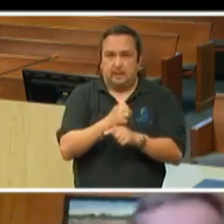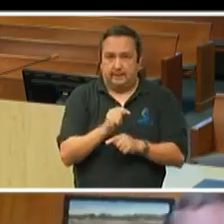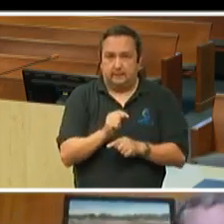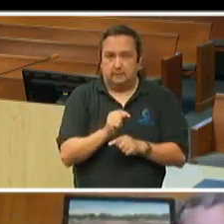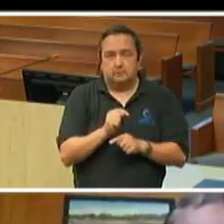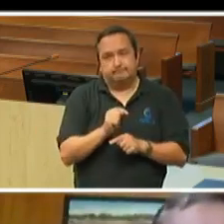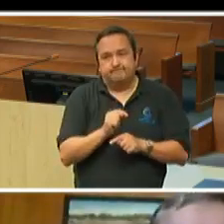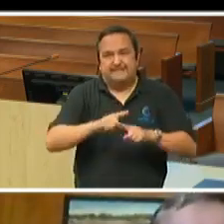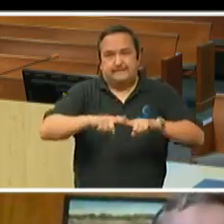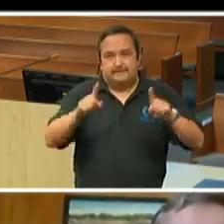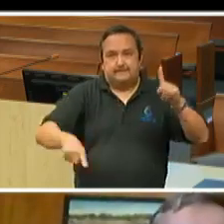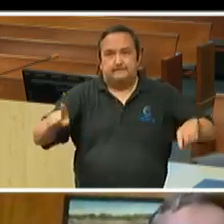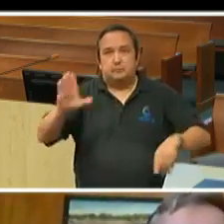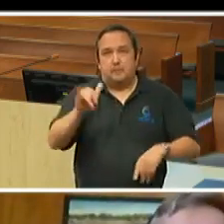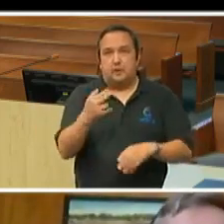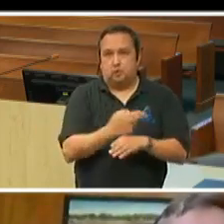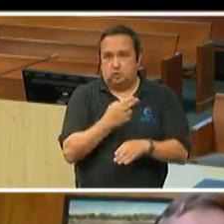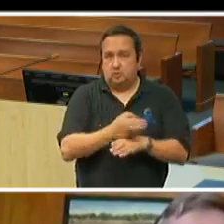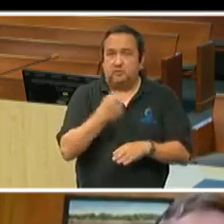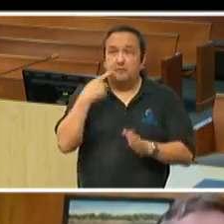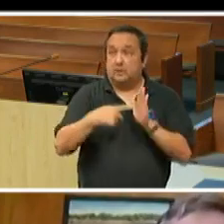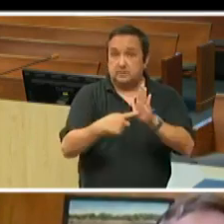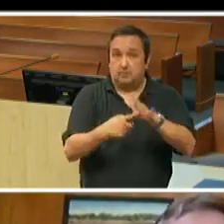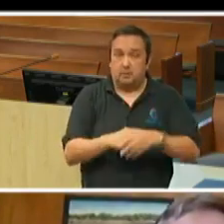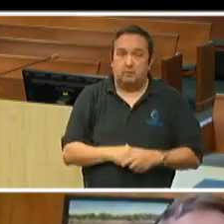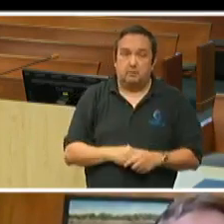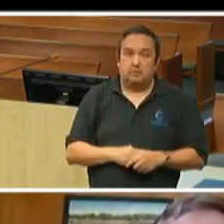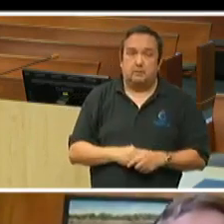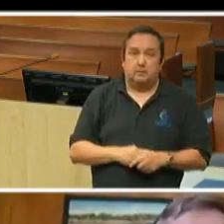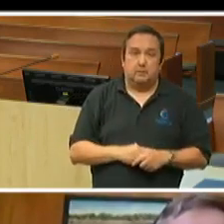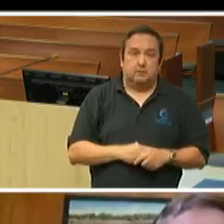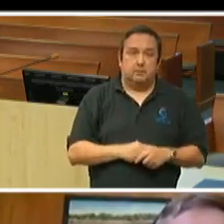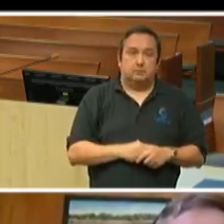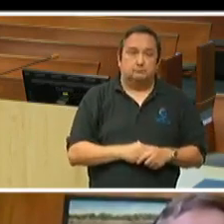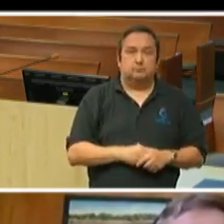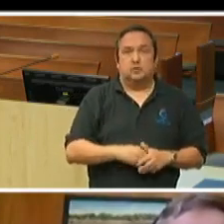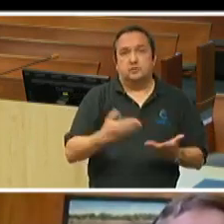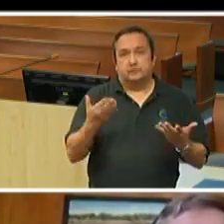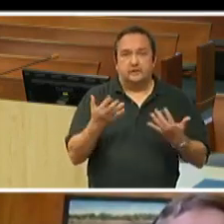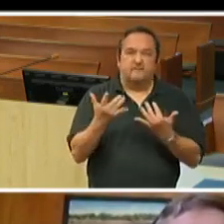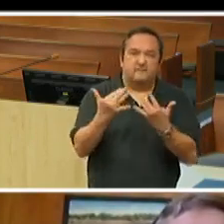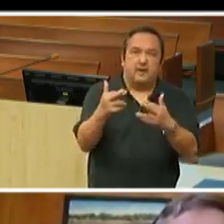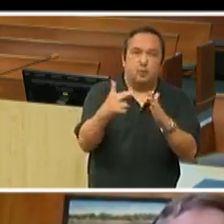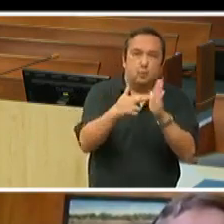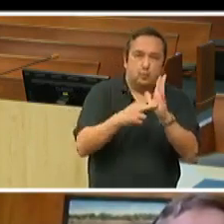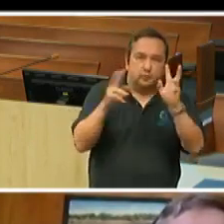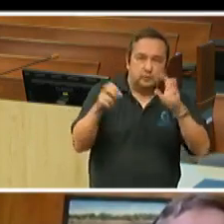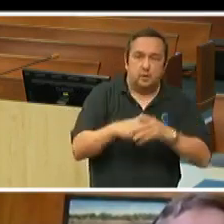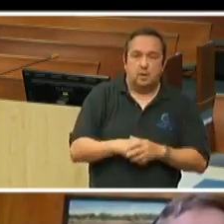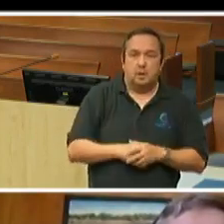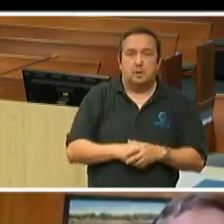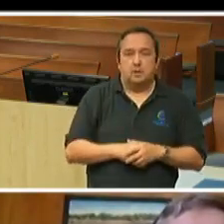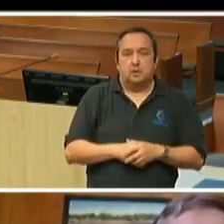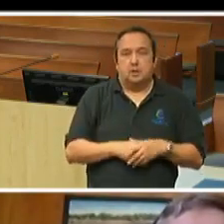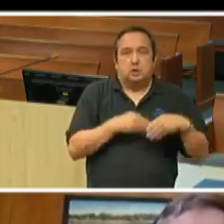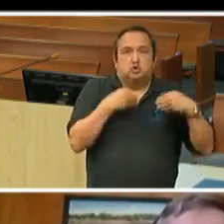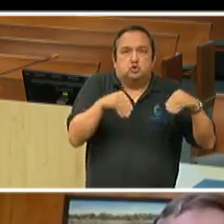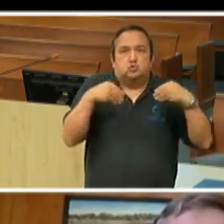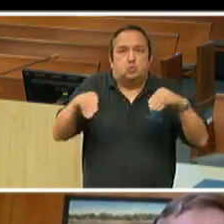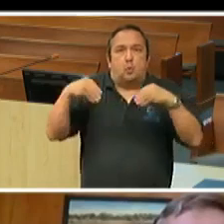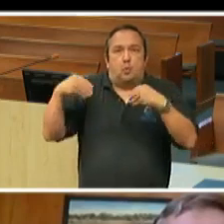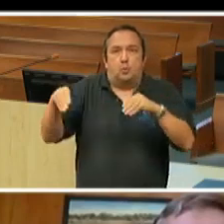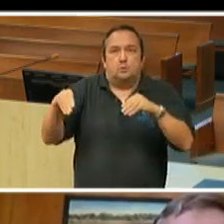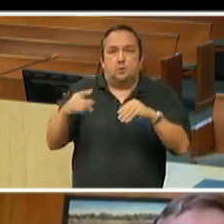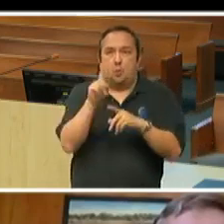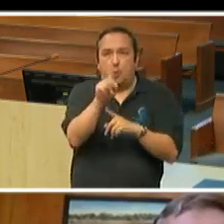does differ by use. So, for example, this is a fire standard, so mercantiles are